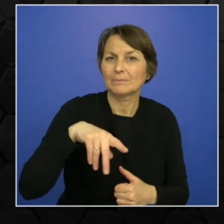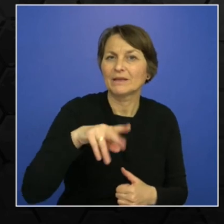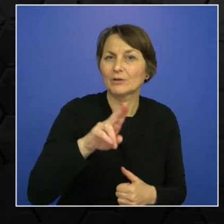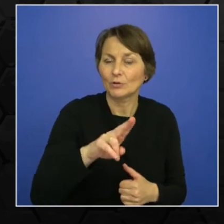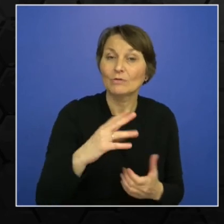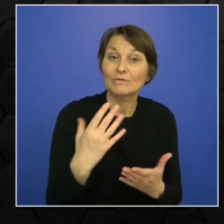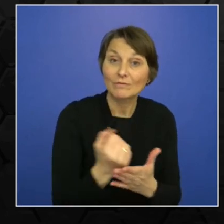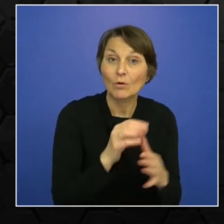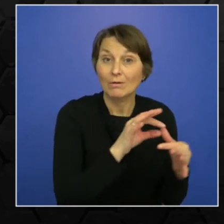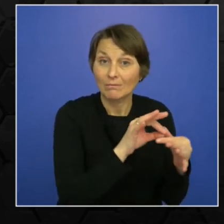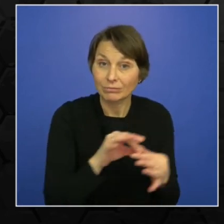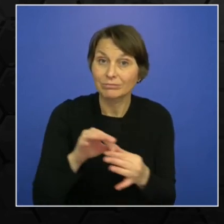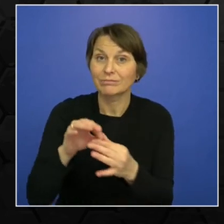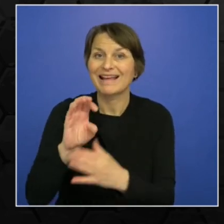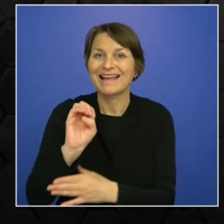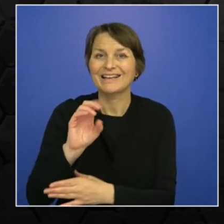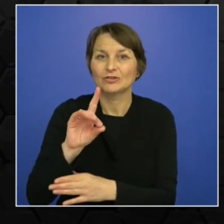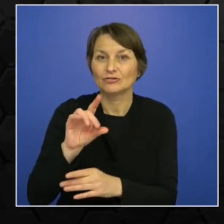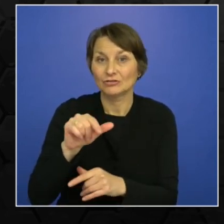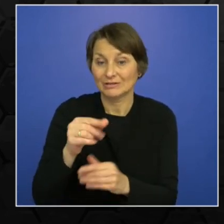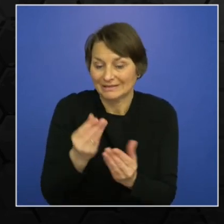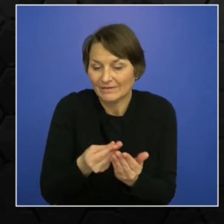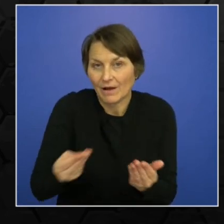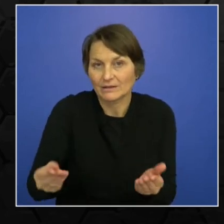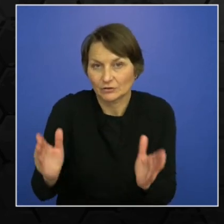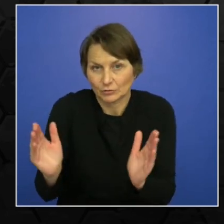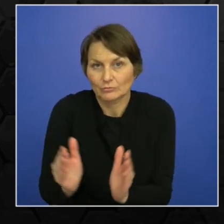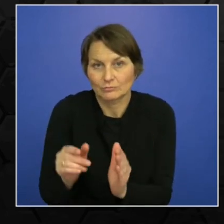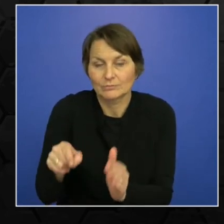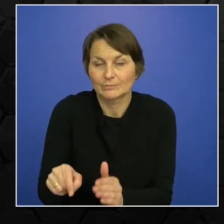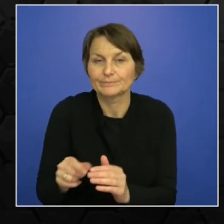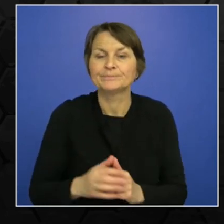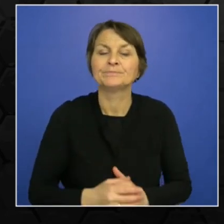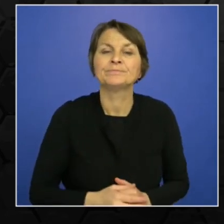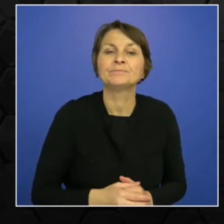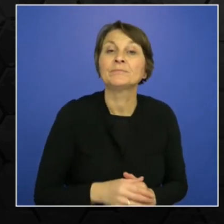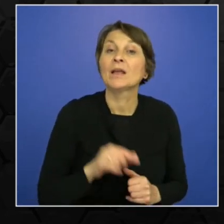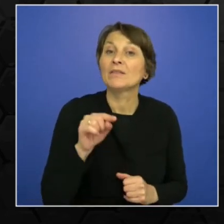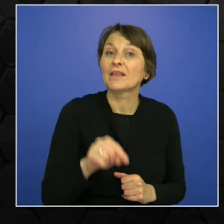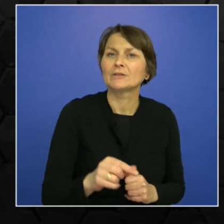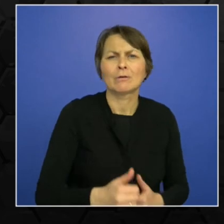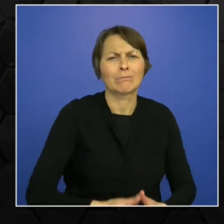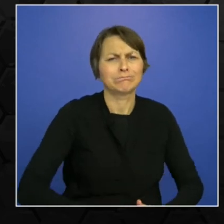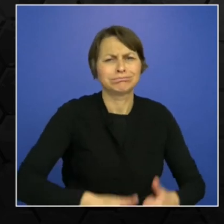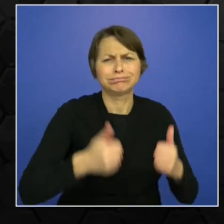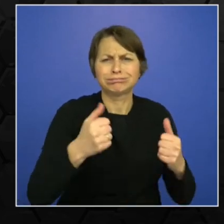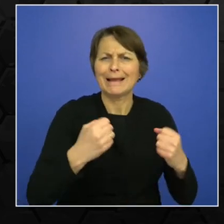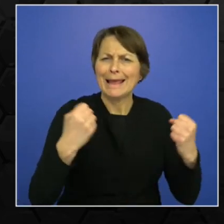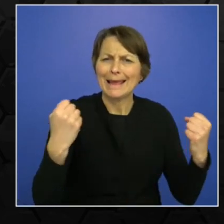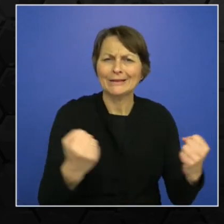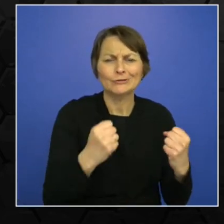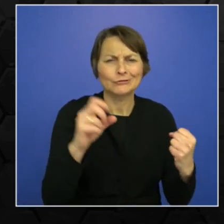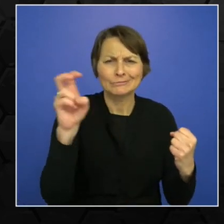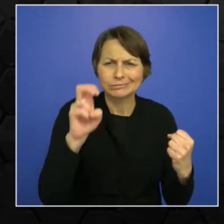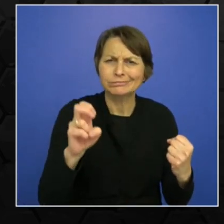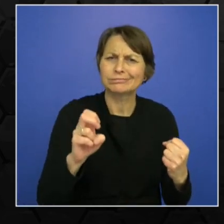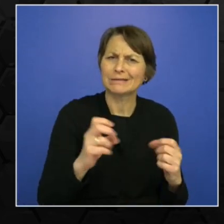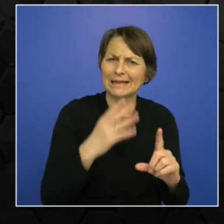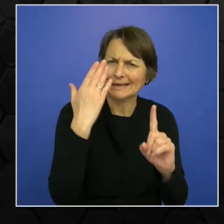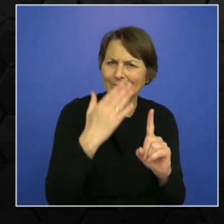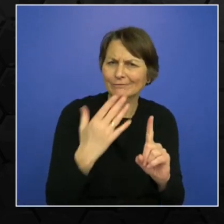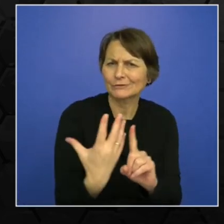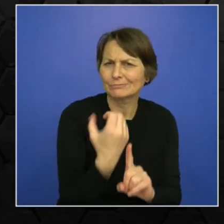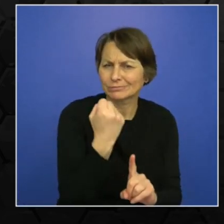devices. Deep learning is actually very energy efficient. So for this, I have an example. So the operations of deep learning